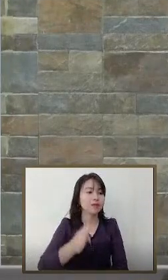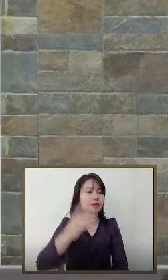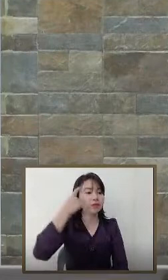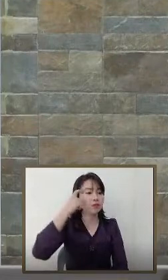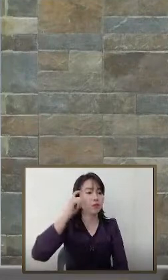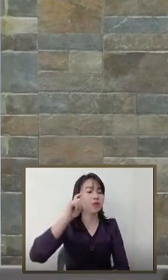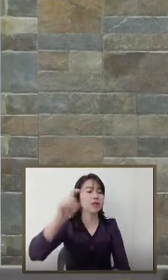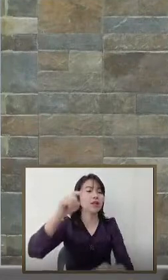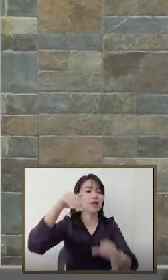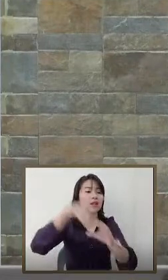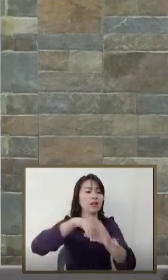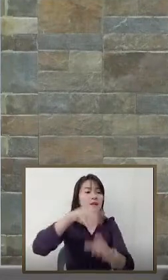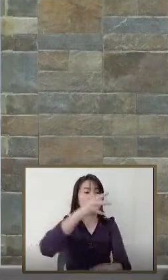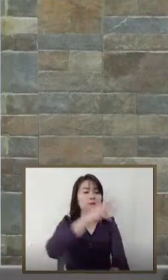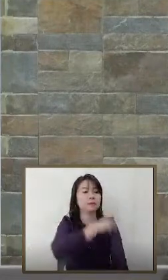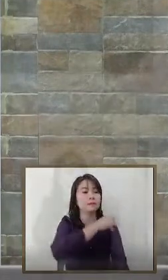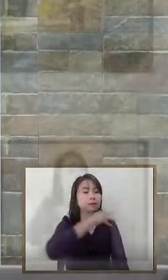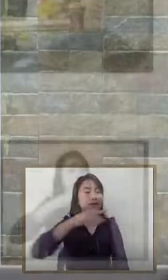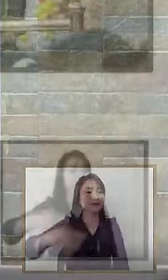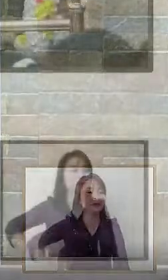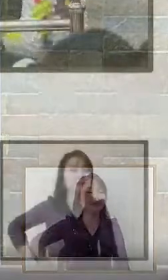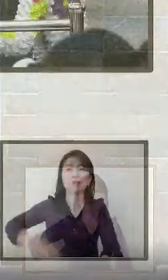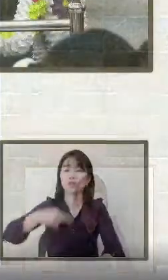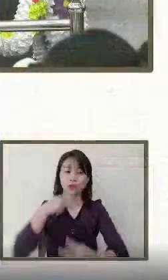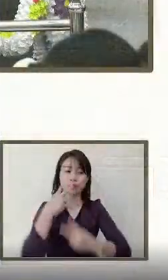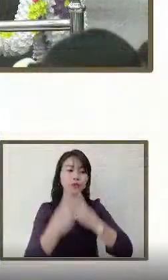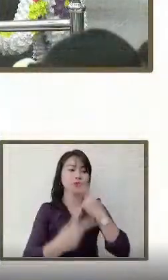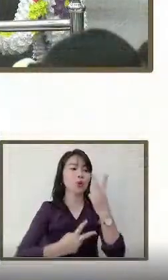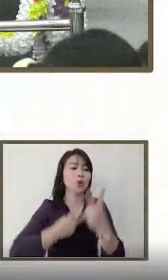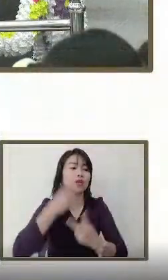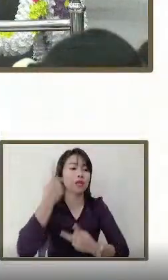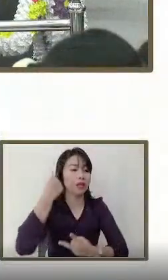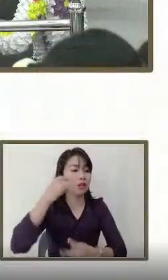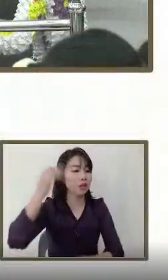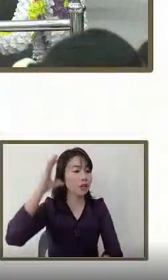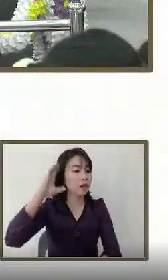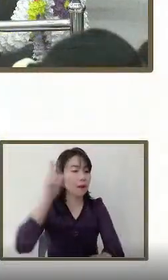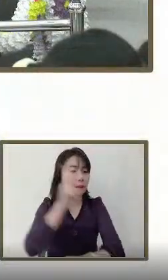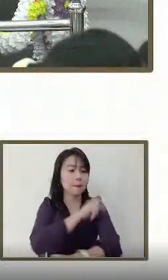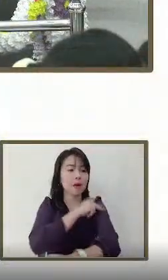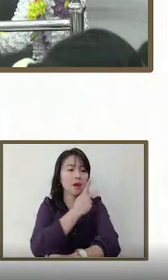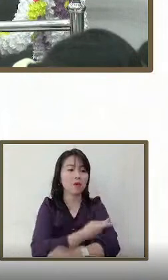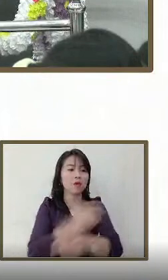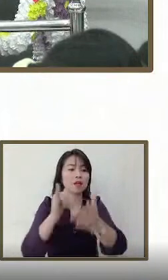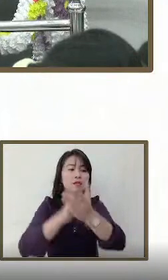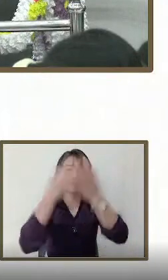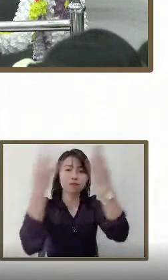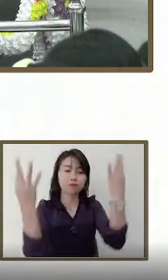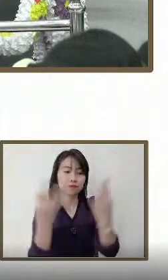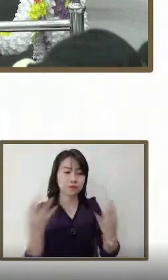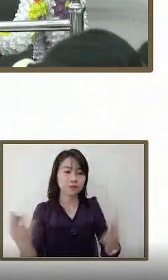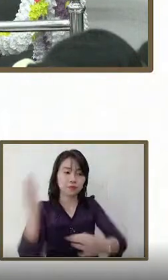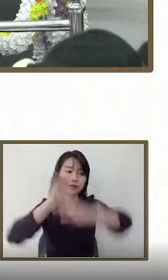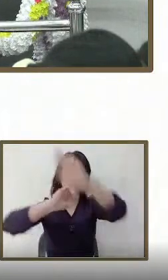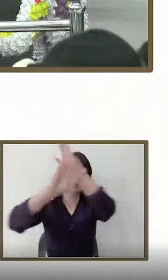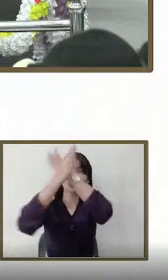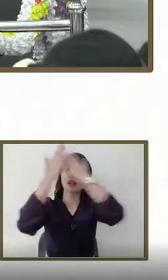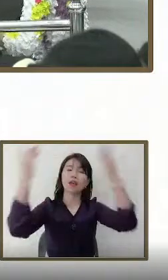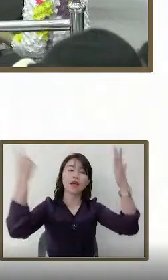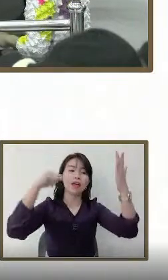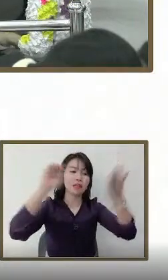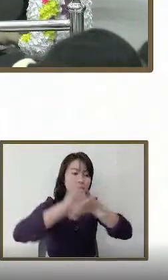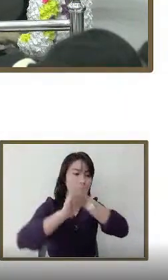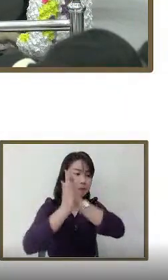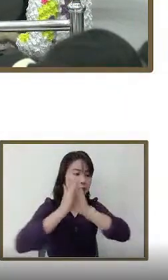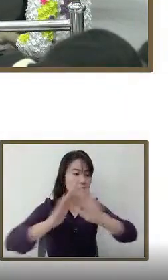speak. For in the Master's voice they heard the power that framed the